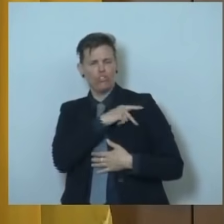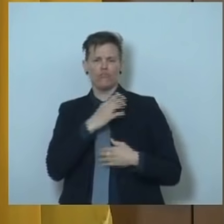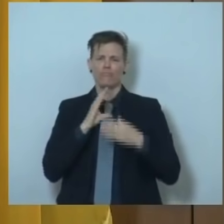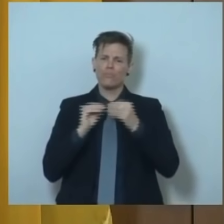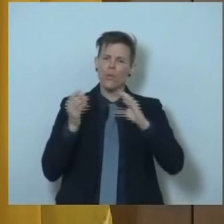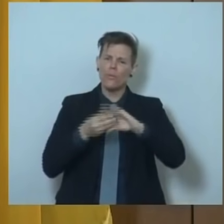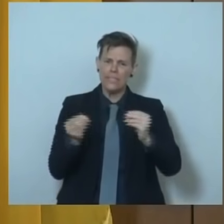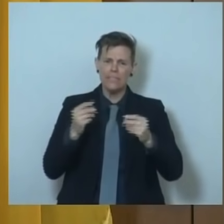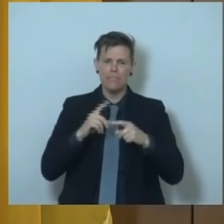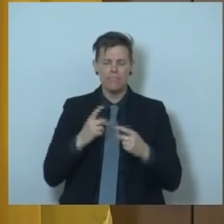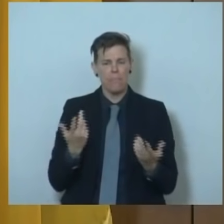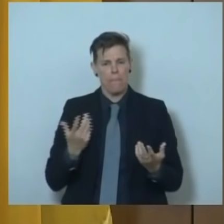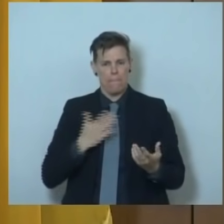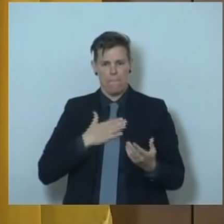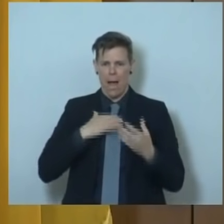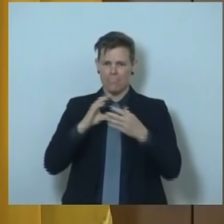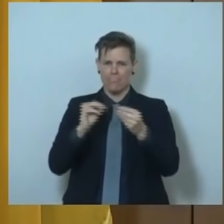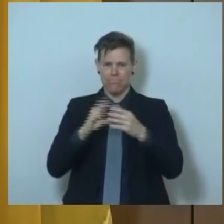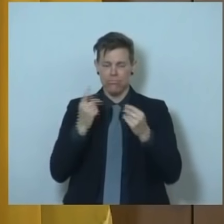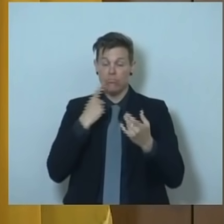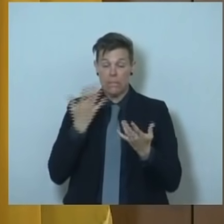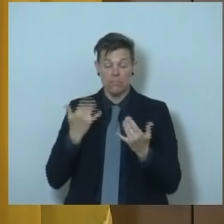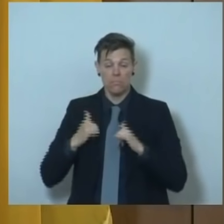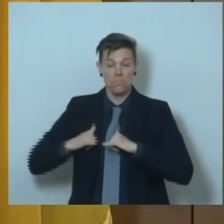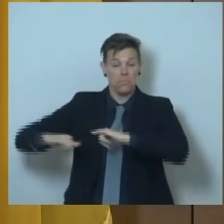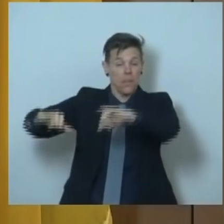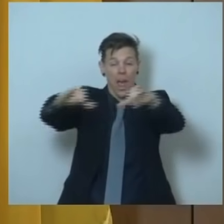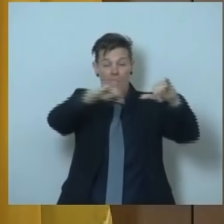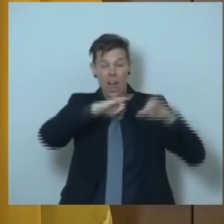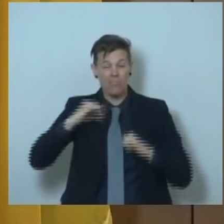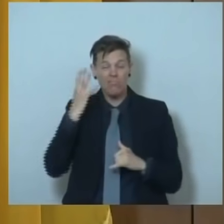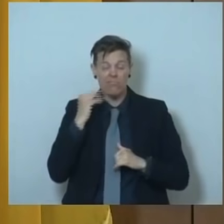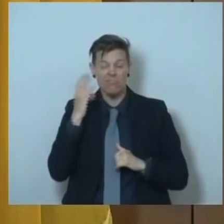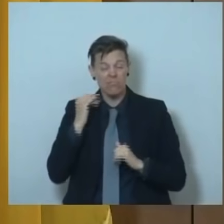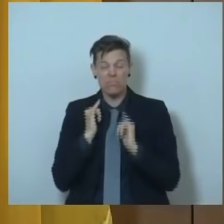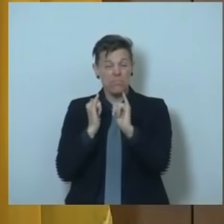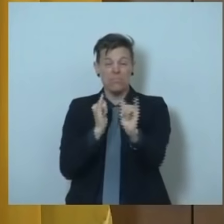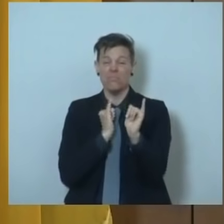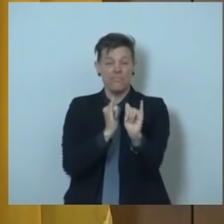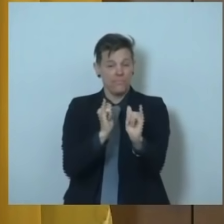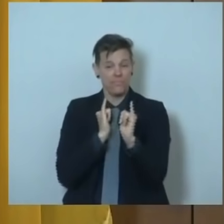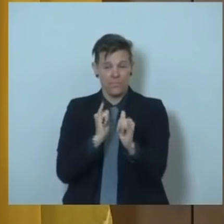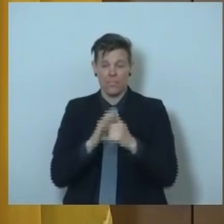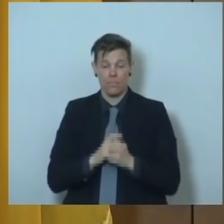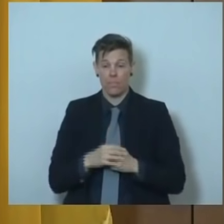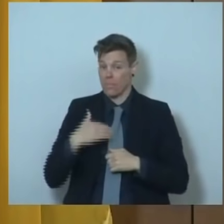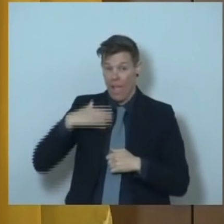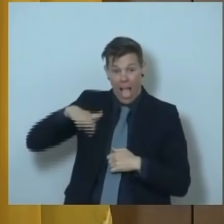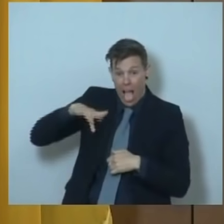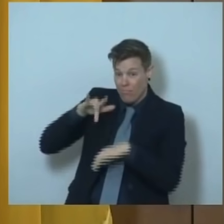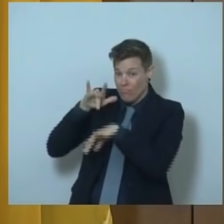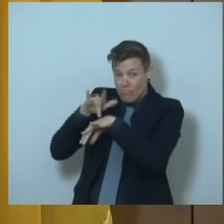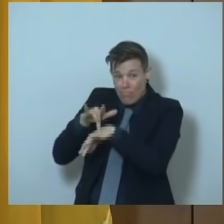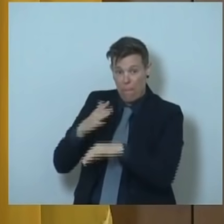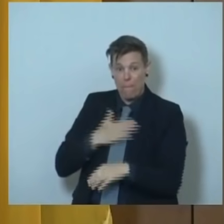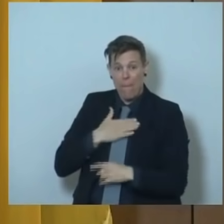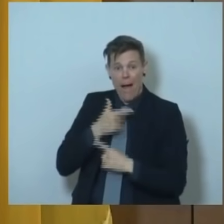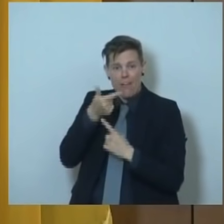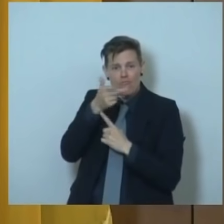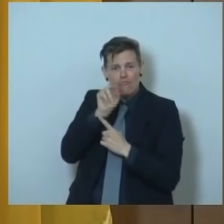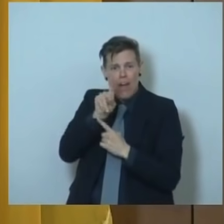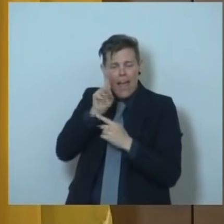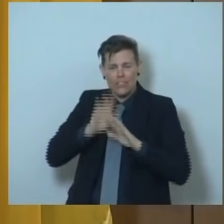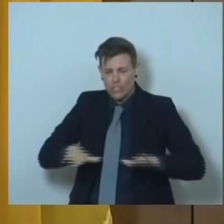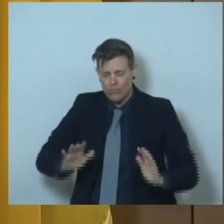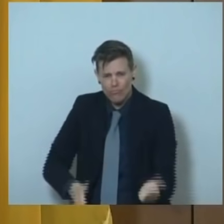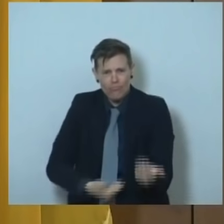every single New Mexican. I haven't held my grandchildren since the end of